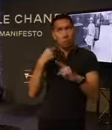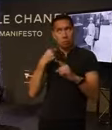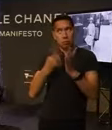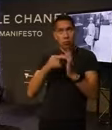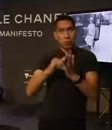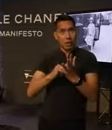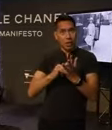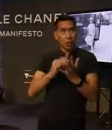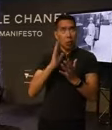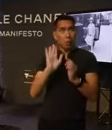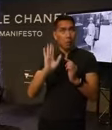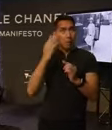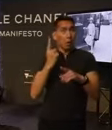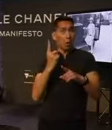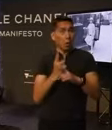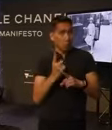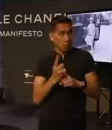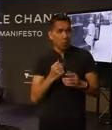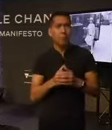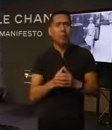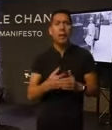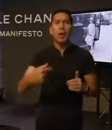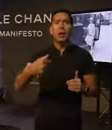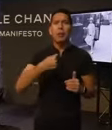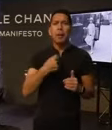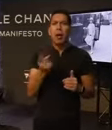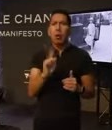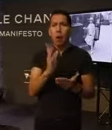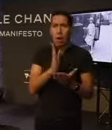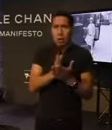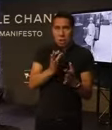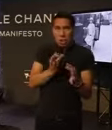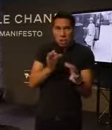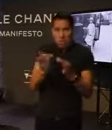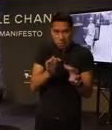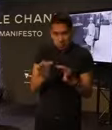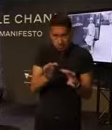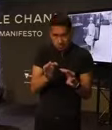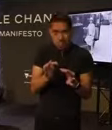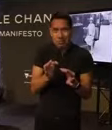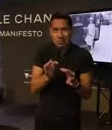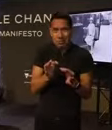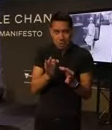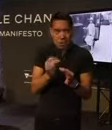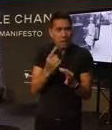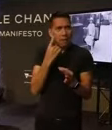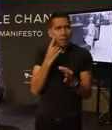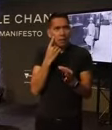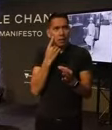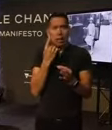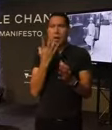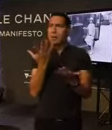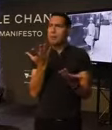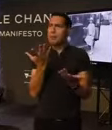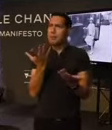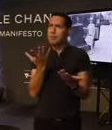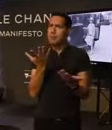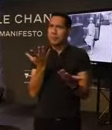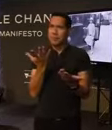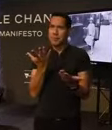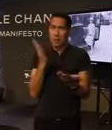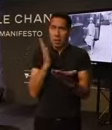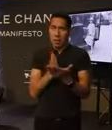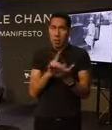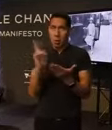we spoke. And to me, it's really design that embodies, I guess, the tenets